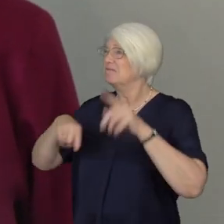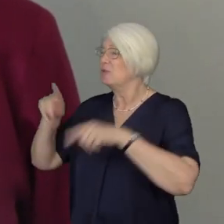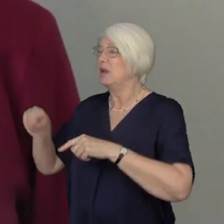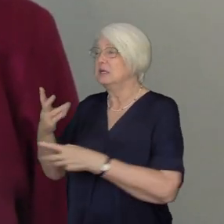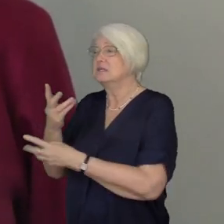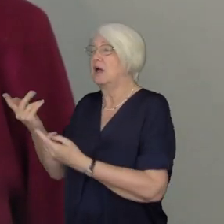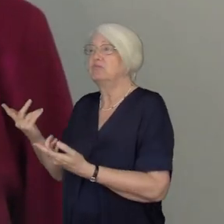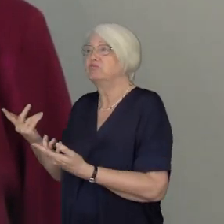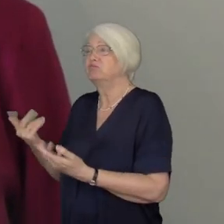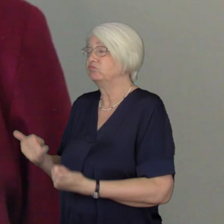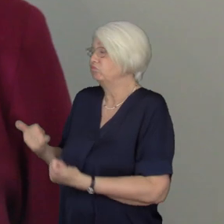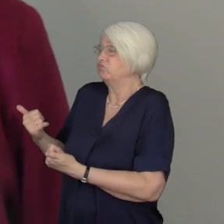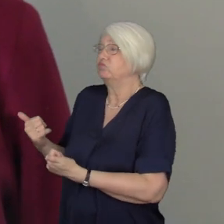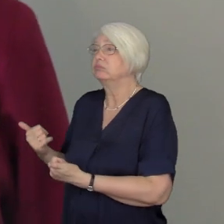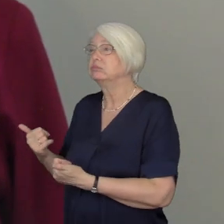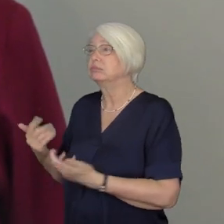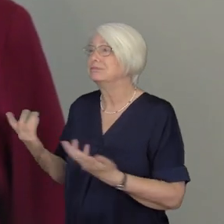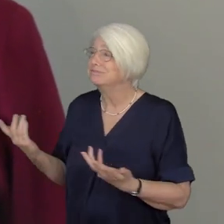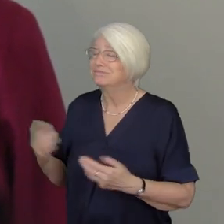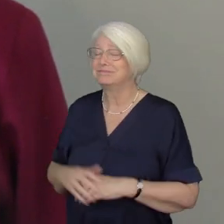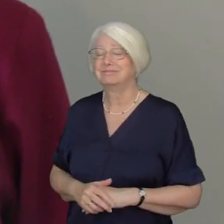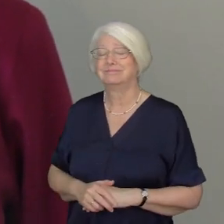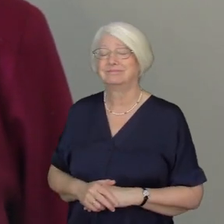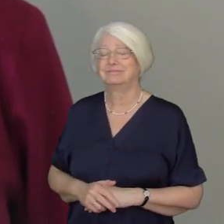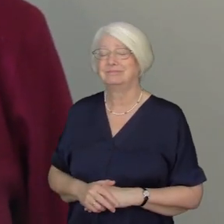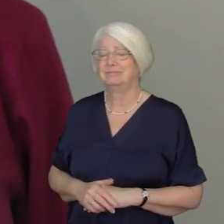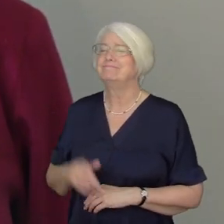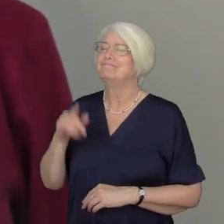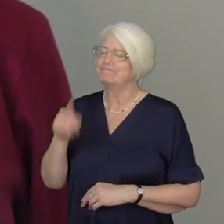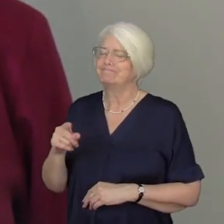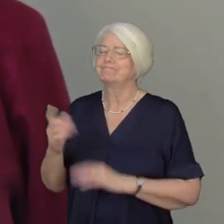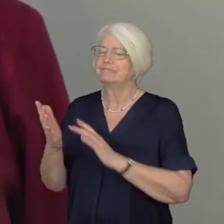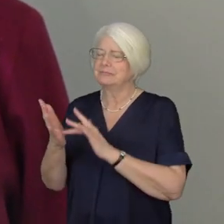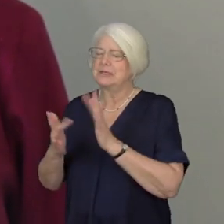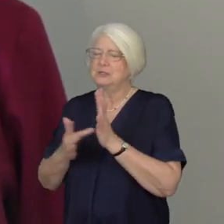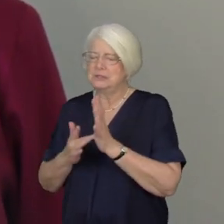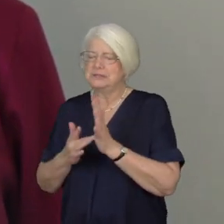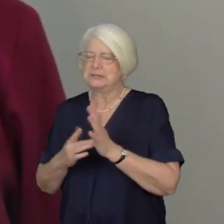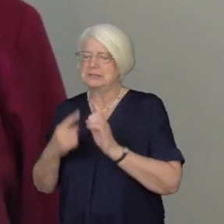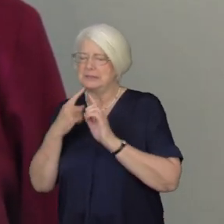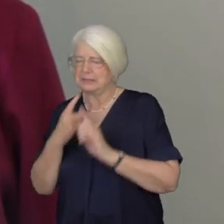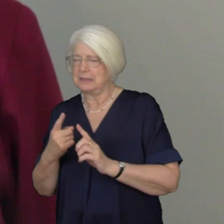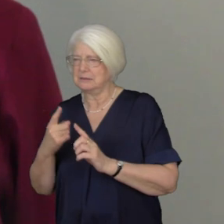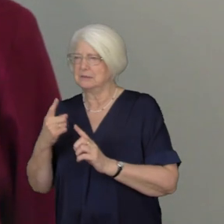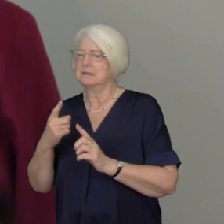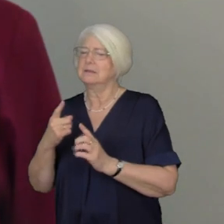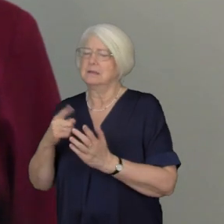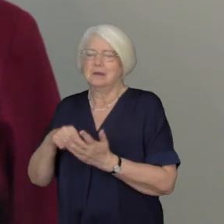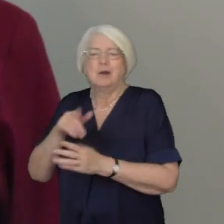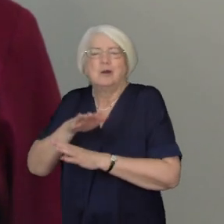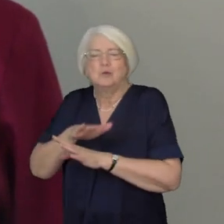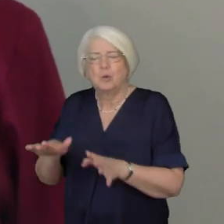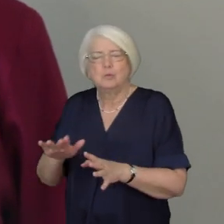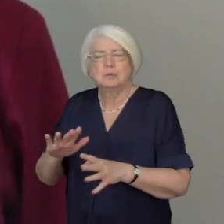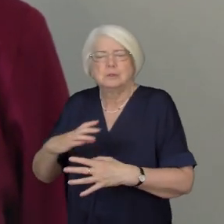life. Here in our gospel reading, Jesus tells us not to be troubled and to trust